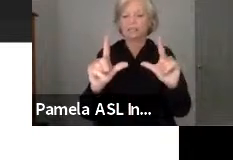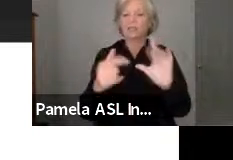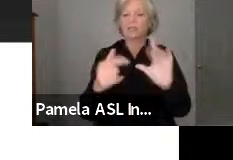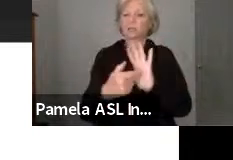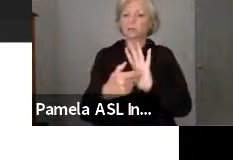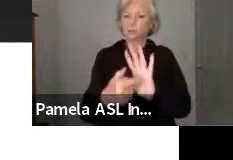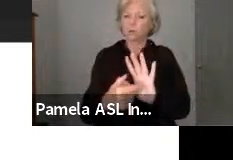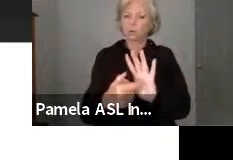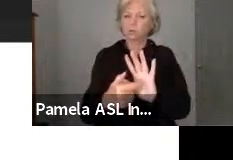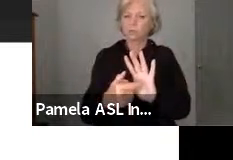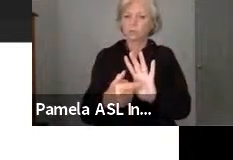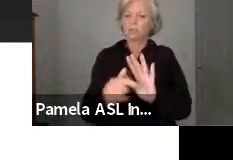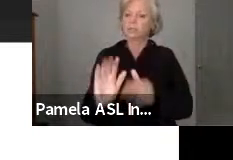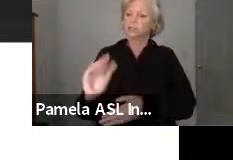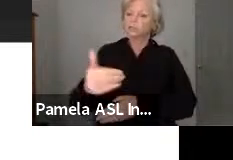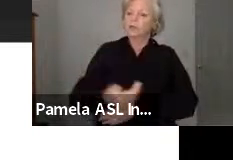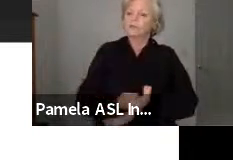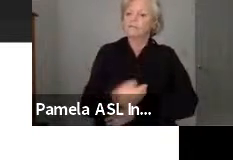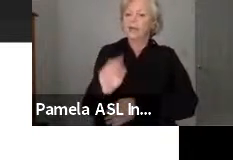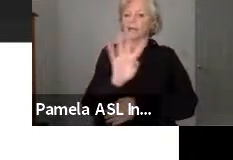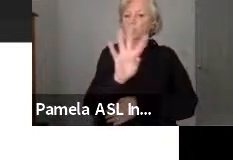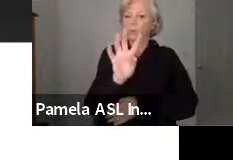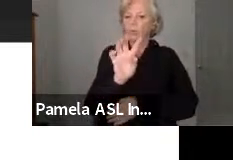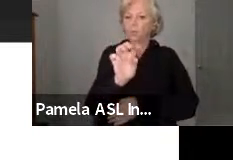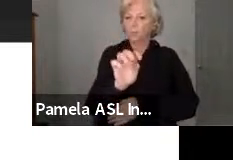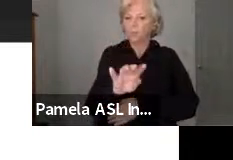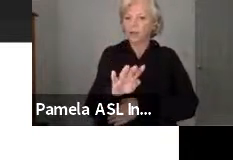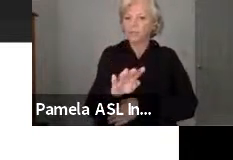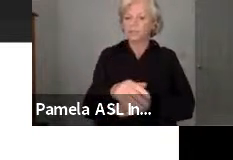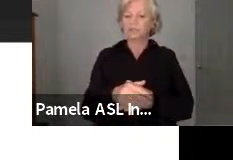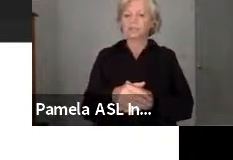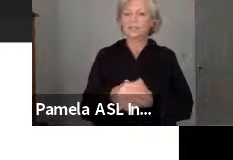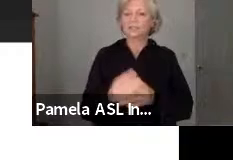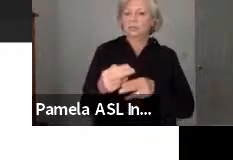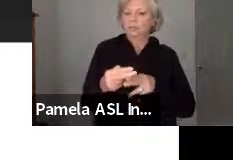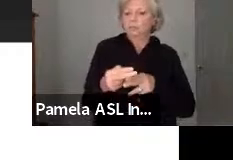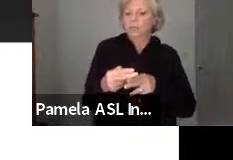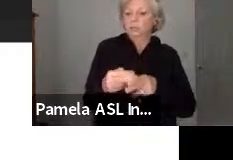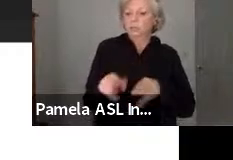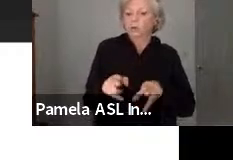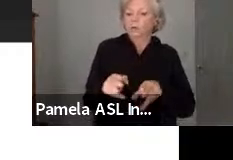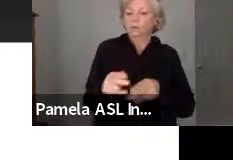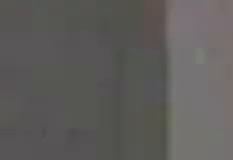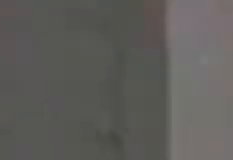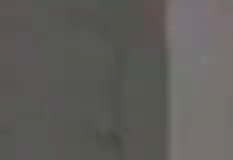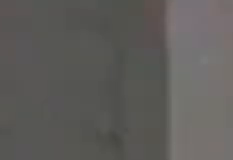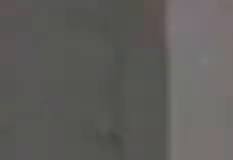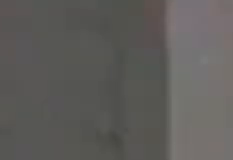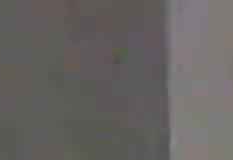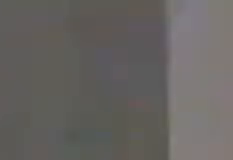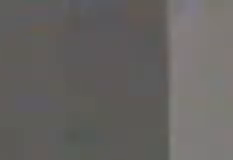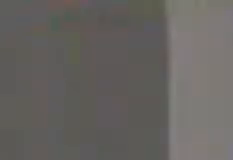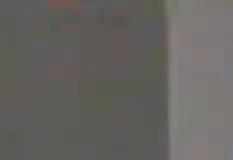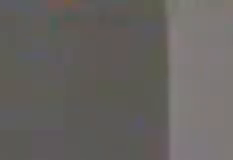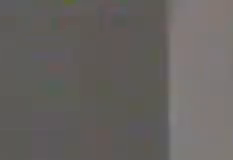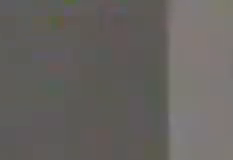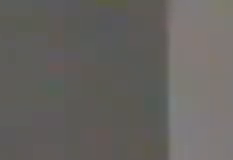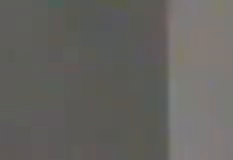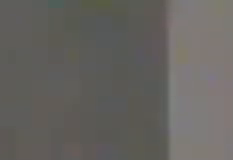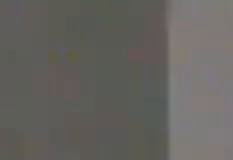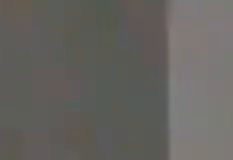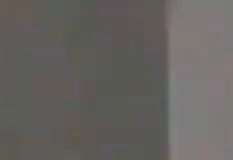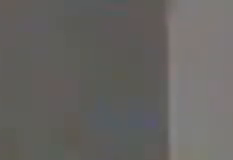invite questions and to take us to a short discussion if we have time. Thanks very much.